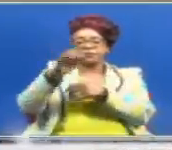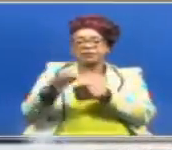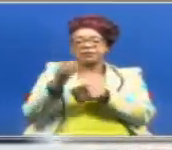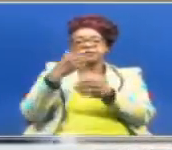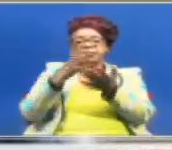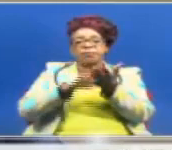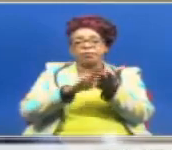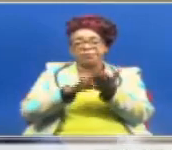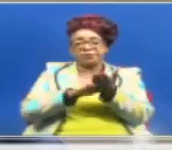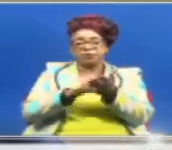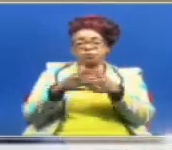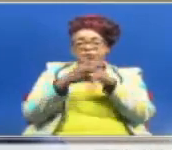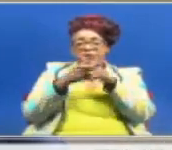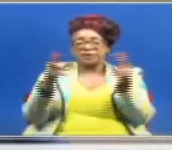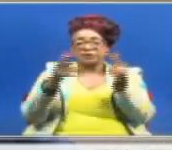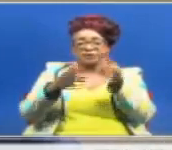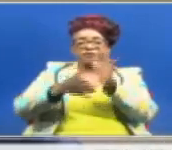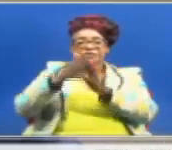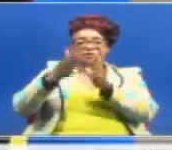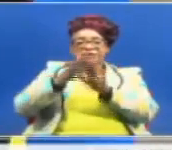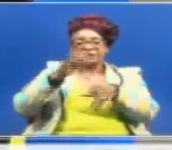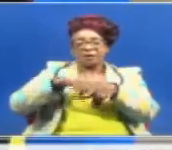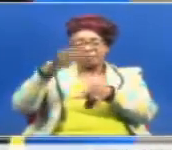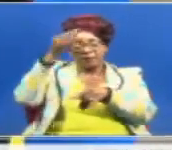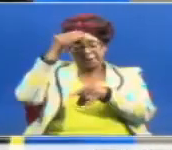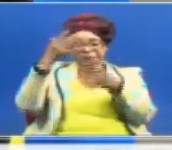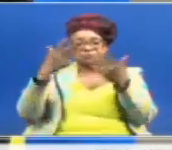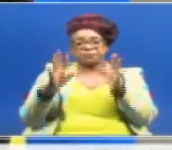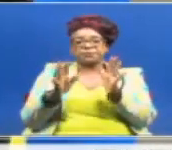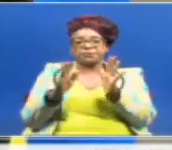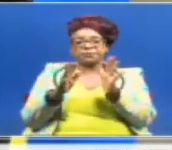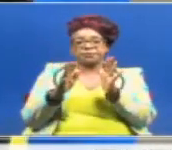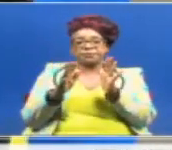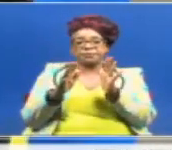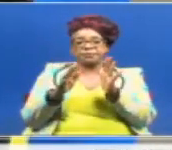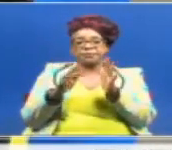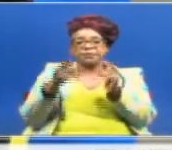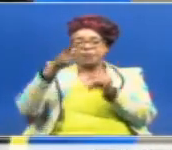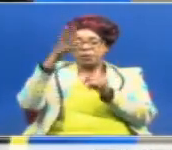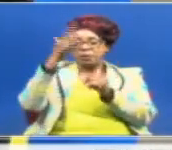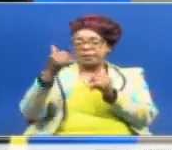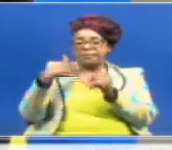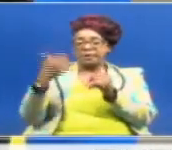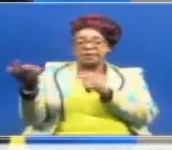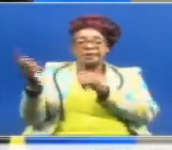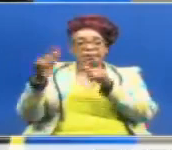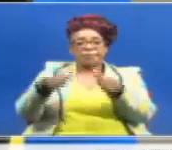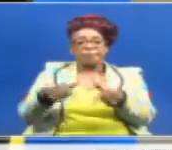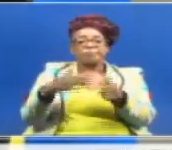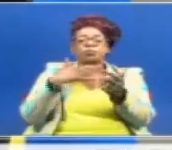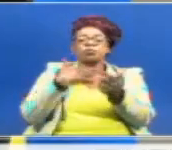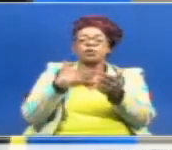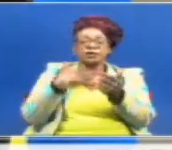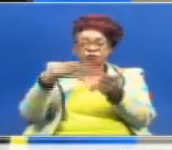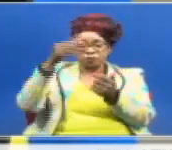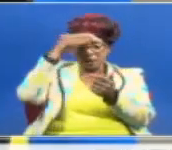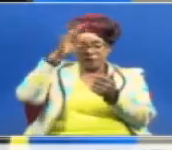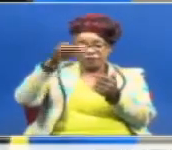the ground running after learning the ropes. And that's why I come to you this morning, willing to learn from